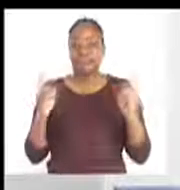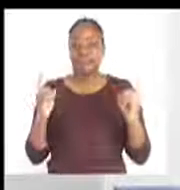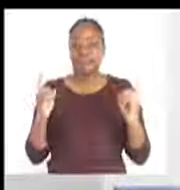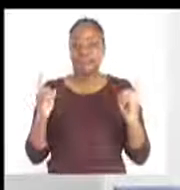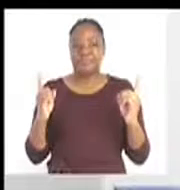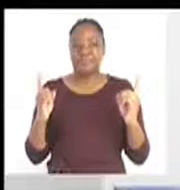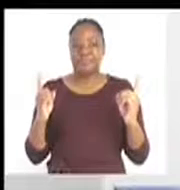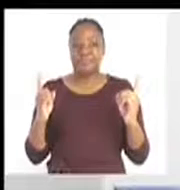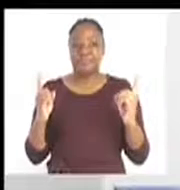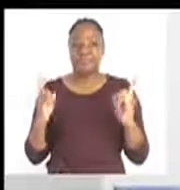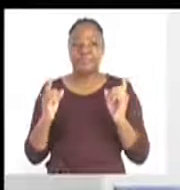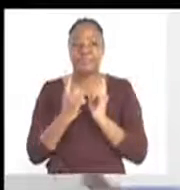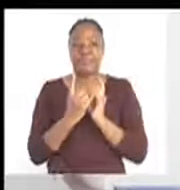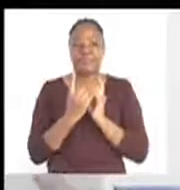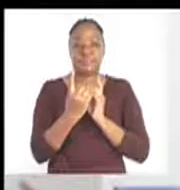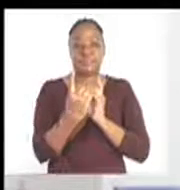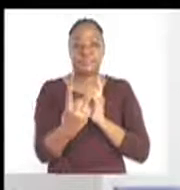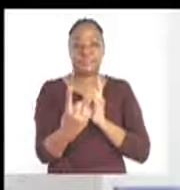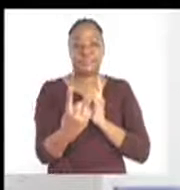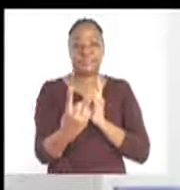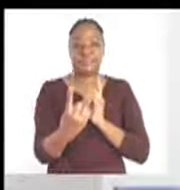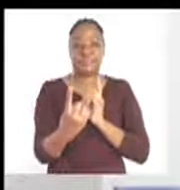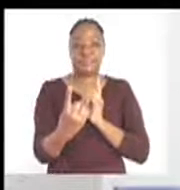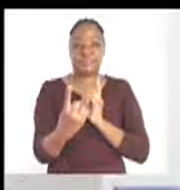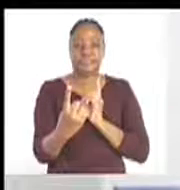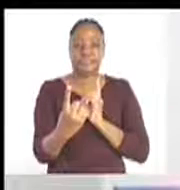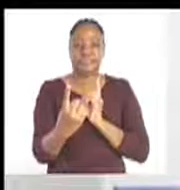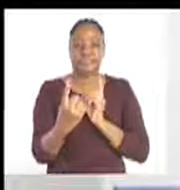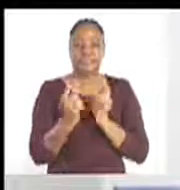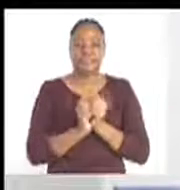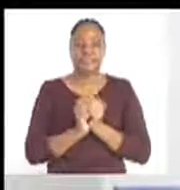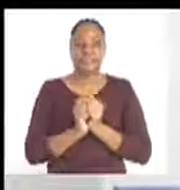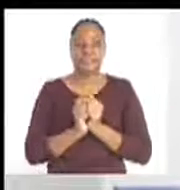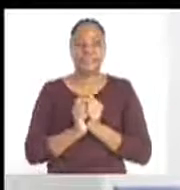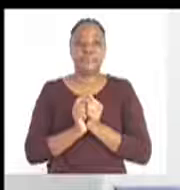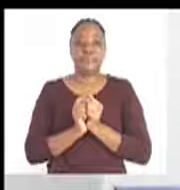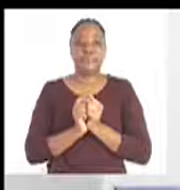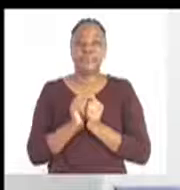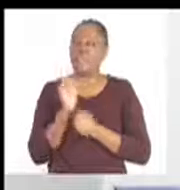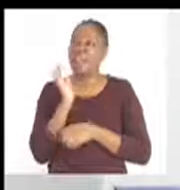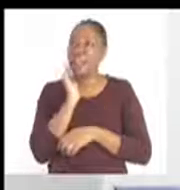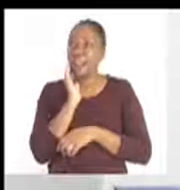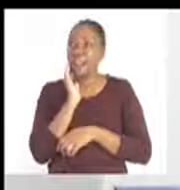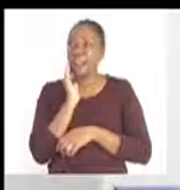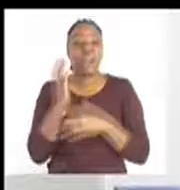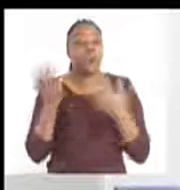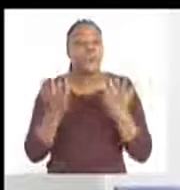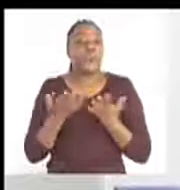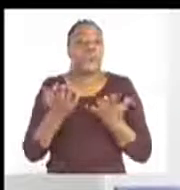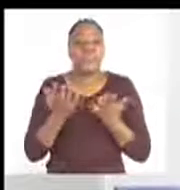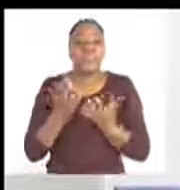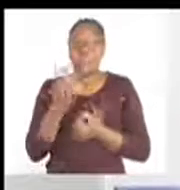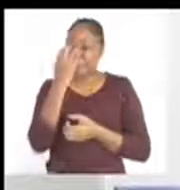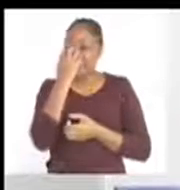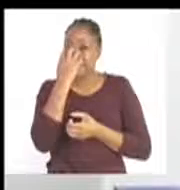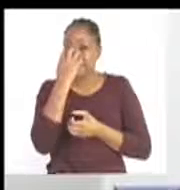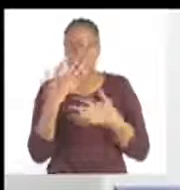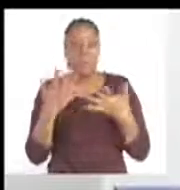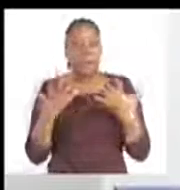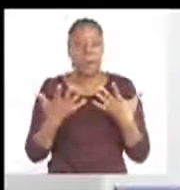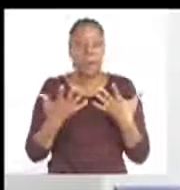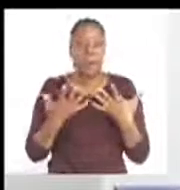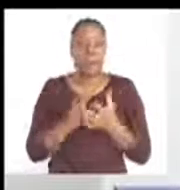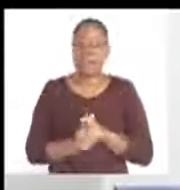us check our social distancing. Very good. Okay. And I wonder, I haven't seen our friend, but before